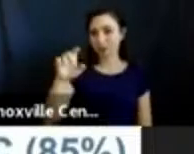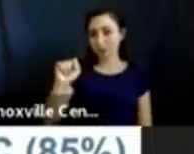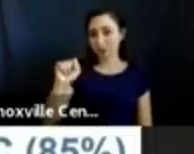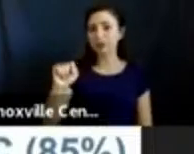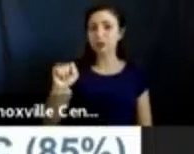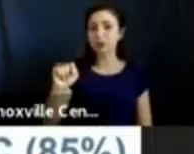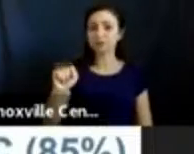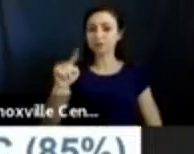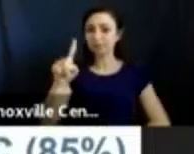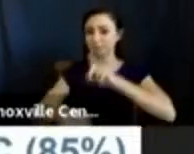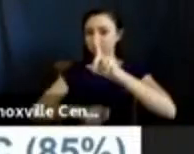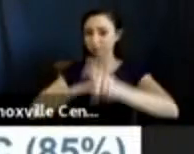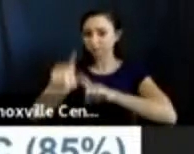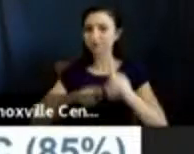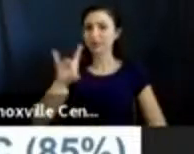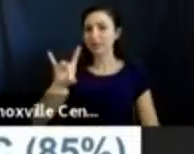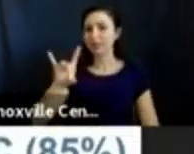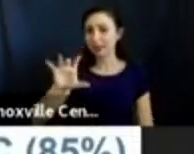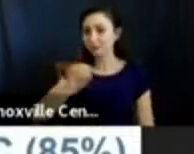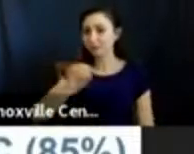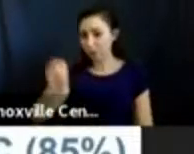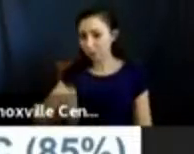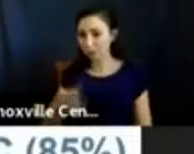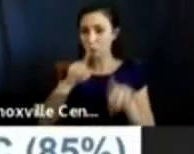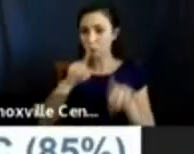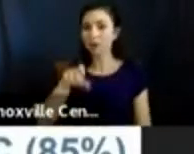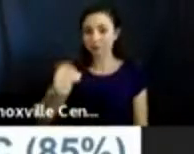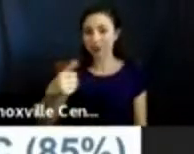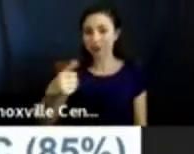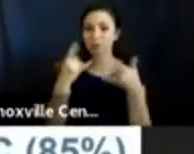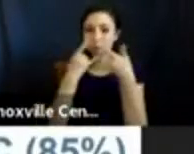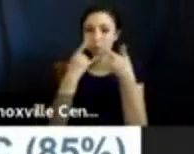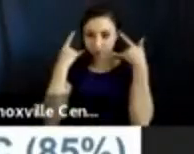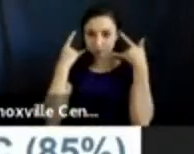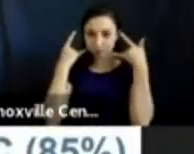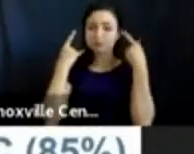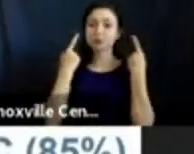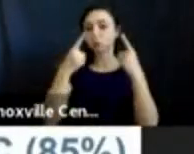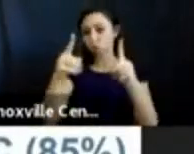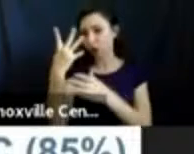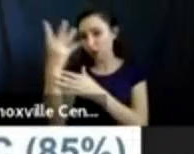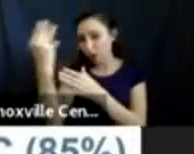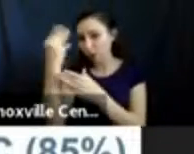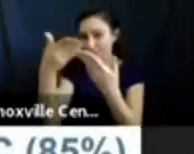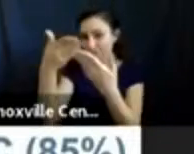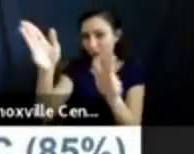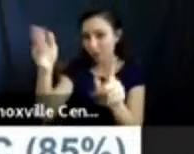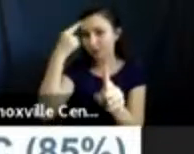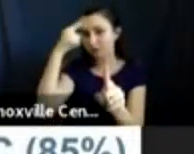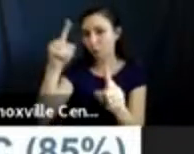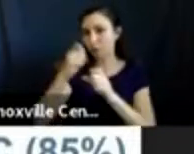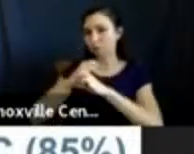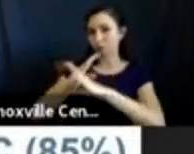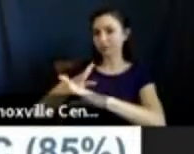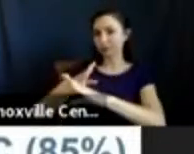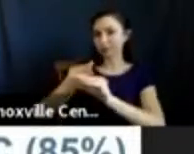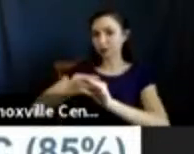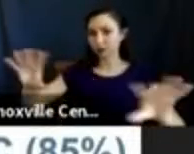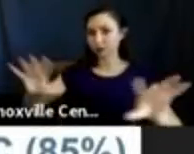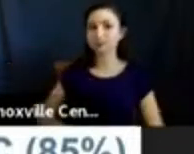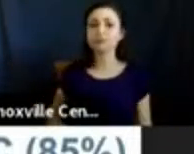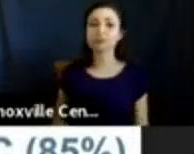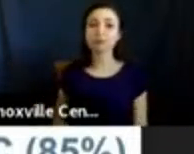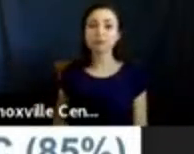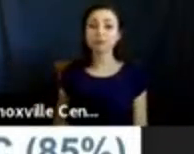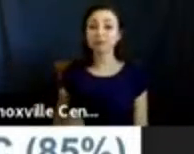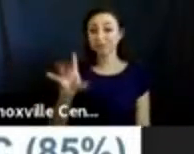of Tennesseans reported wearing masks or face coverings in public for the purpose of preventing spread. 82%